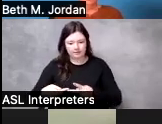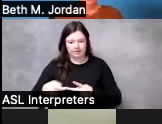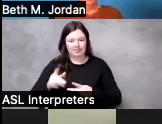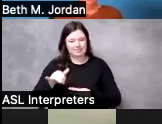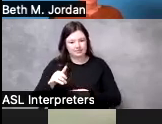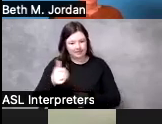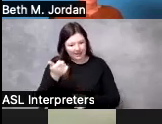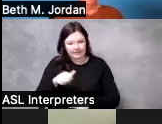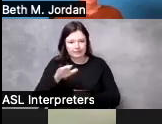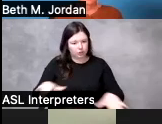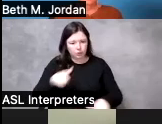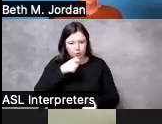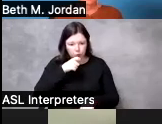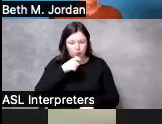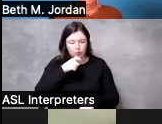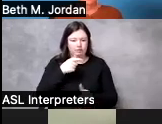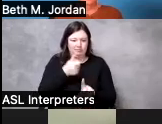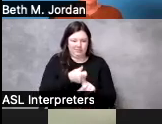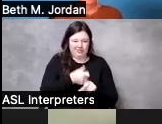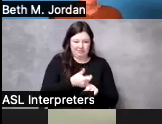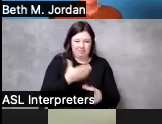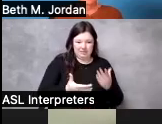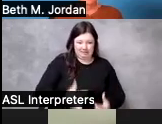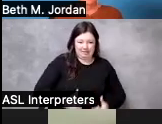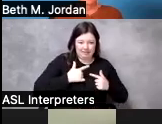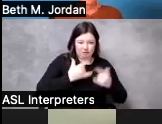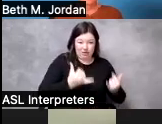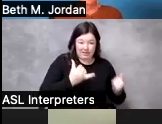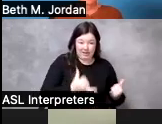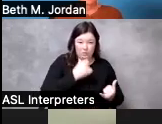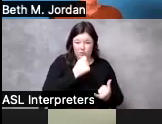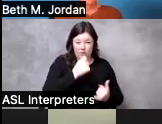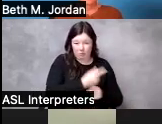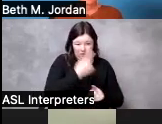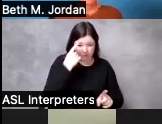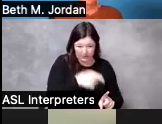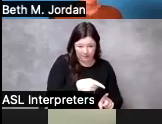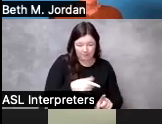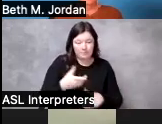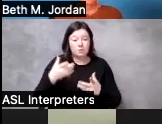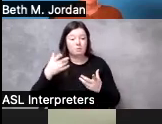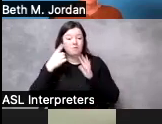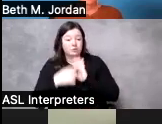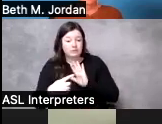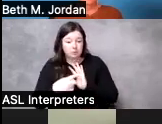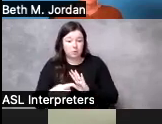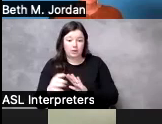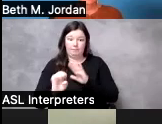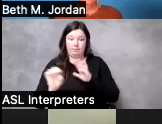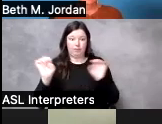place that really they shouldn't be in. So it can be an emergency room for a child that's been